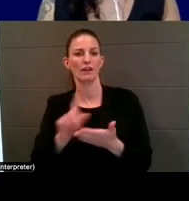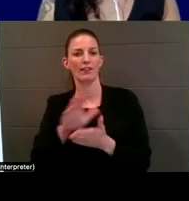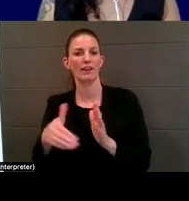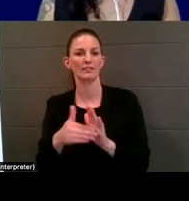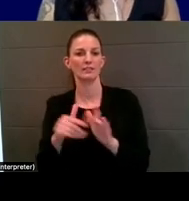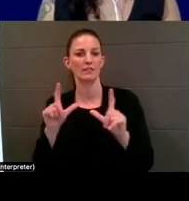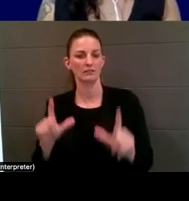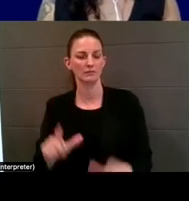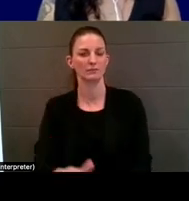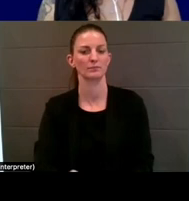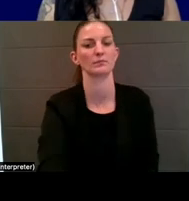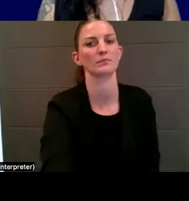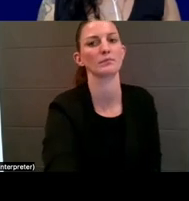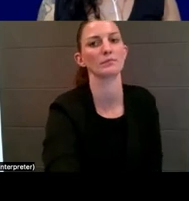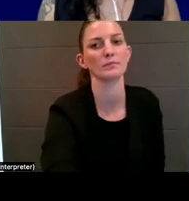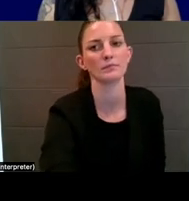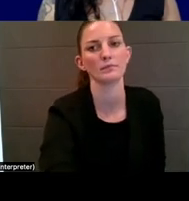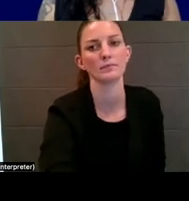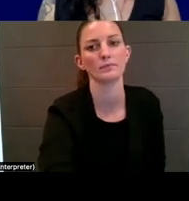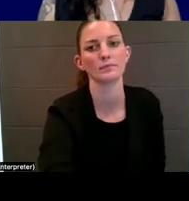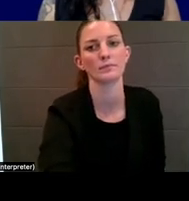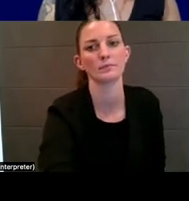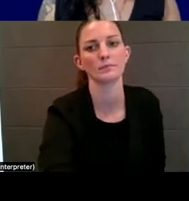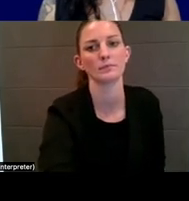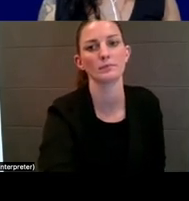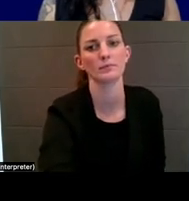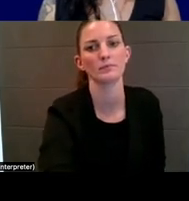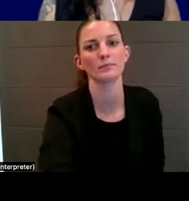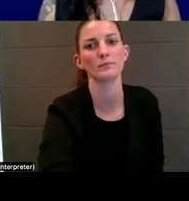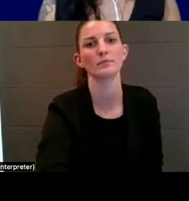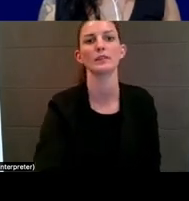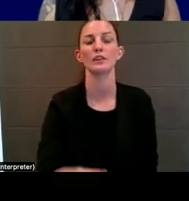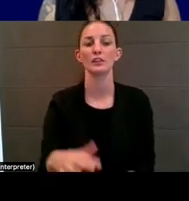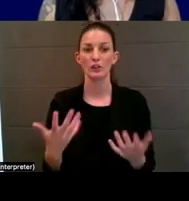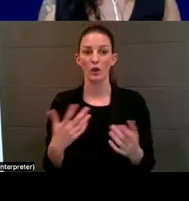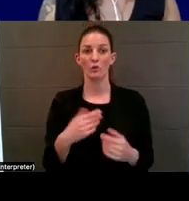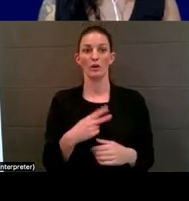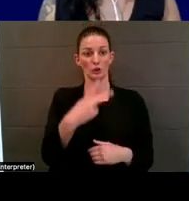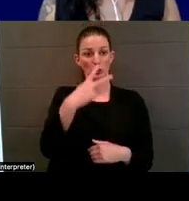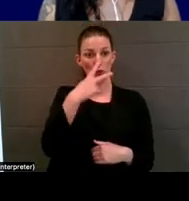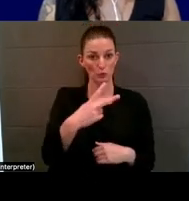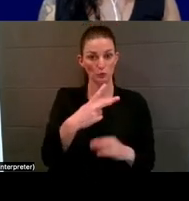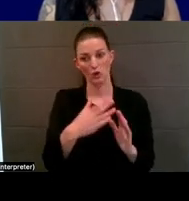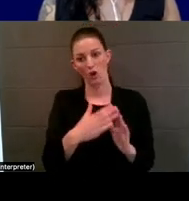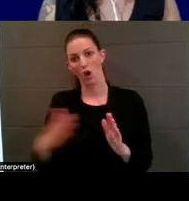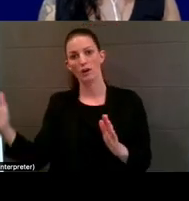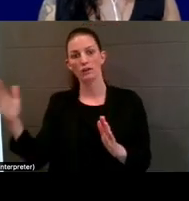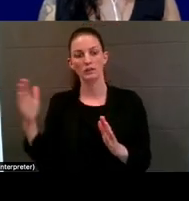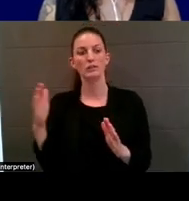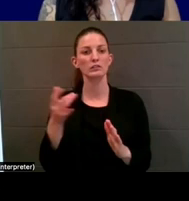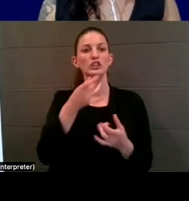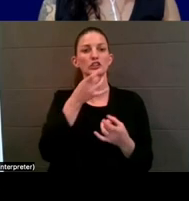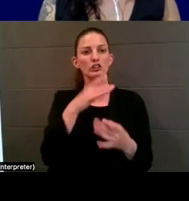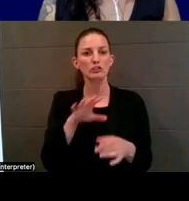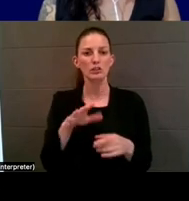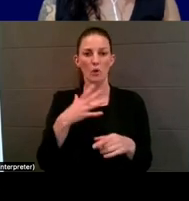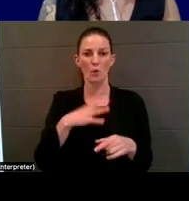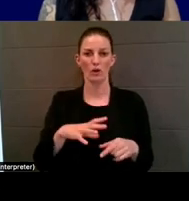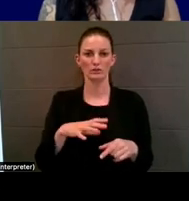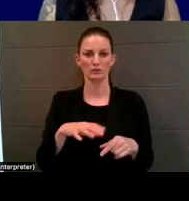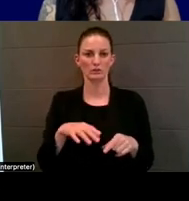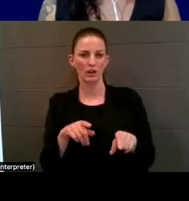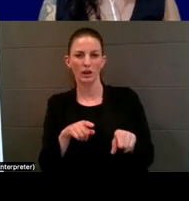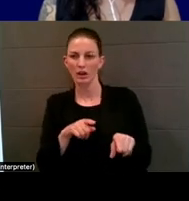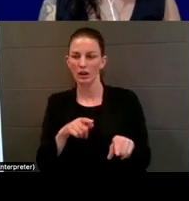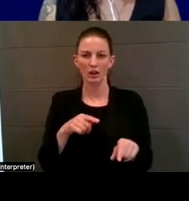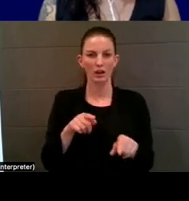So again, from age two and upwards, children want more control in what and when they eat until they build understanding of expectations in